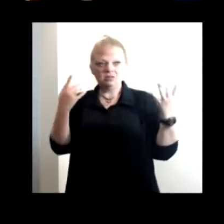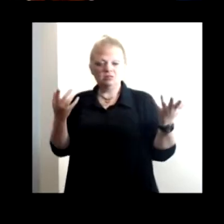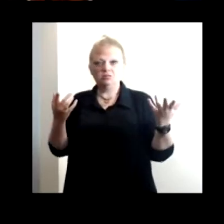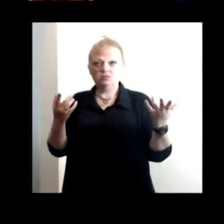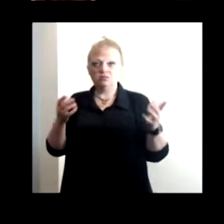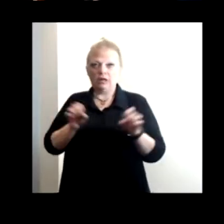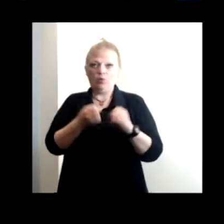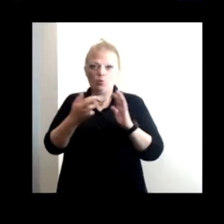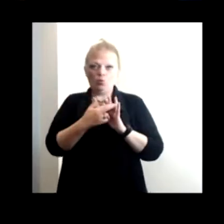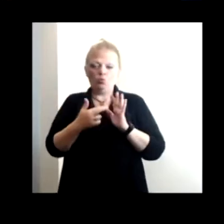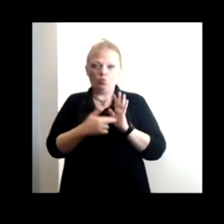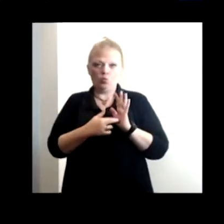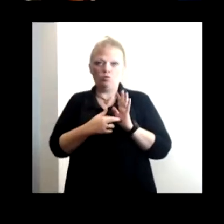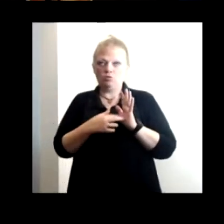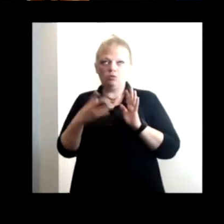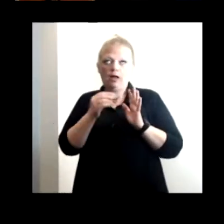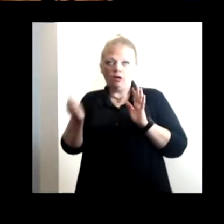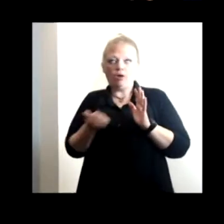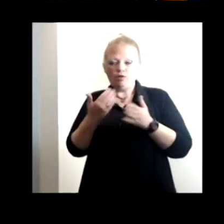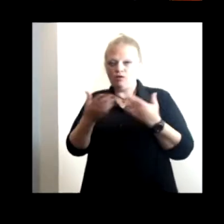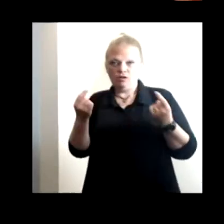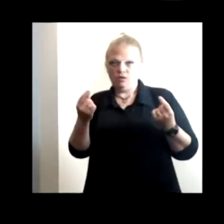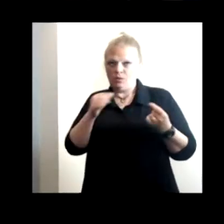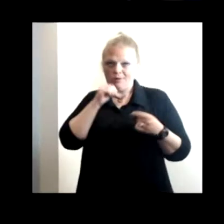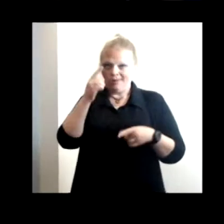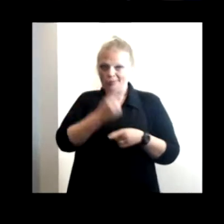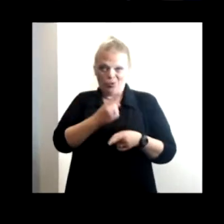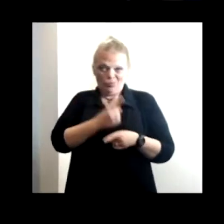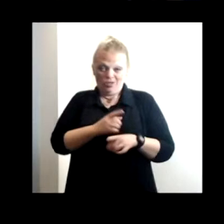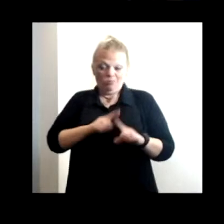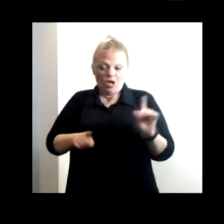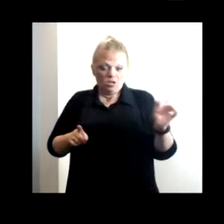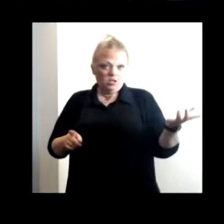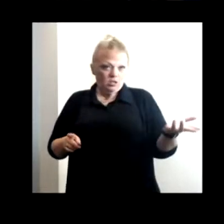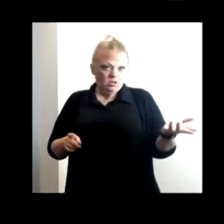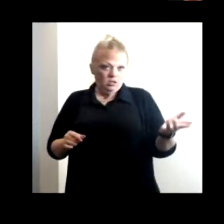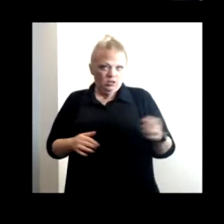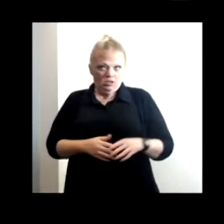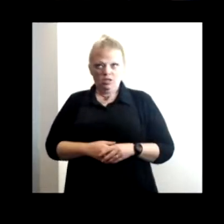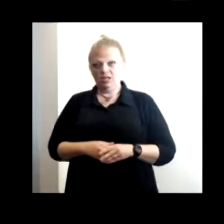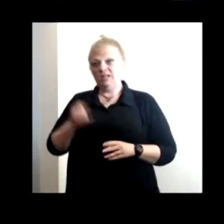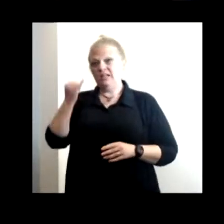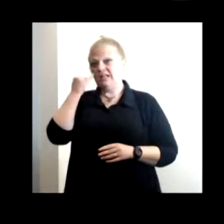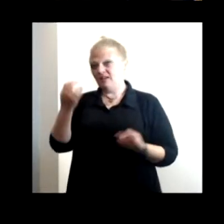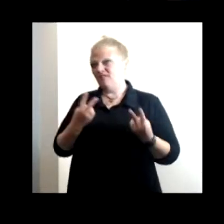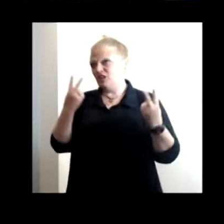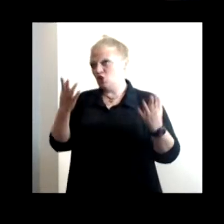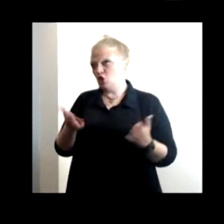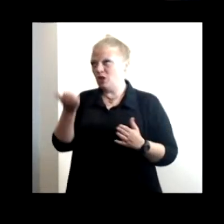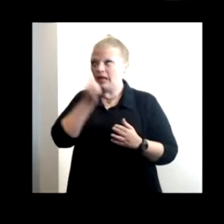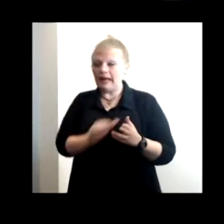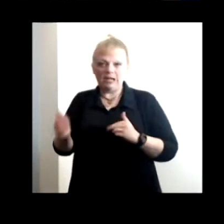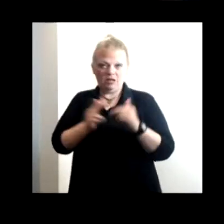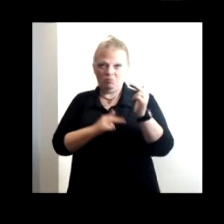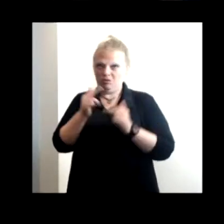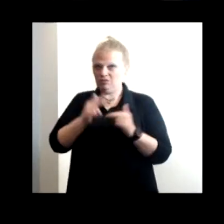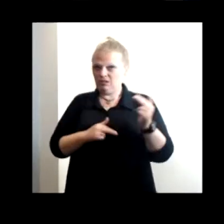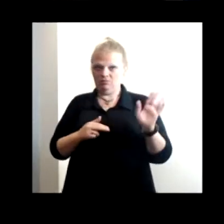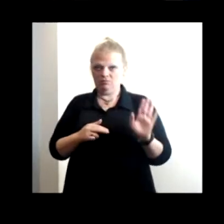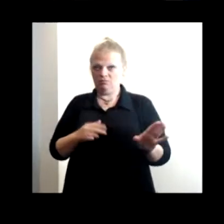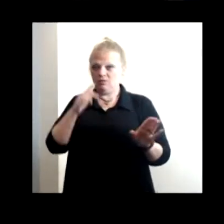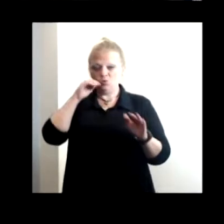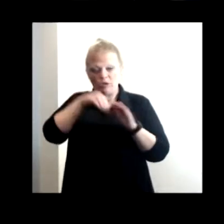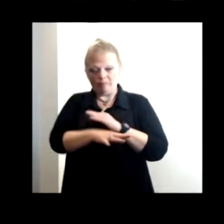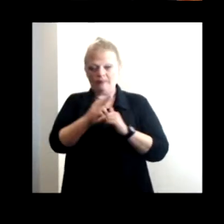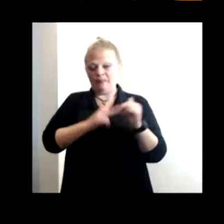breaking the rules, among other things that they did, which were inappropriate. But if you're a visitor to any of our buildings and our facilities, and when you're inside the